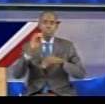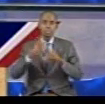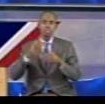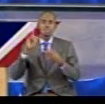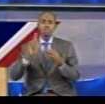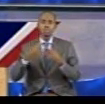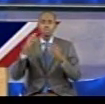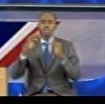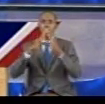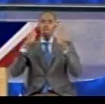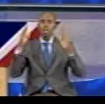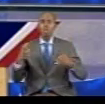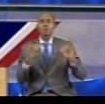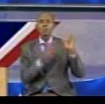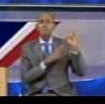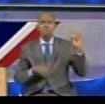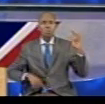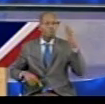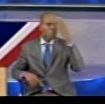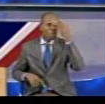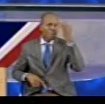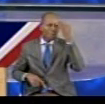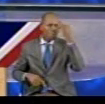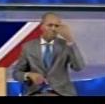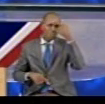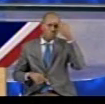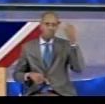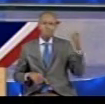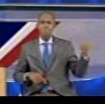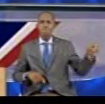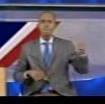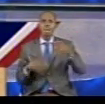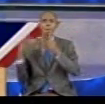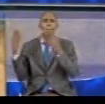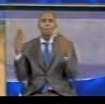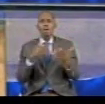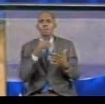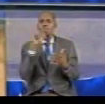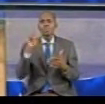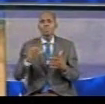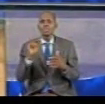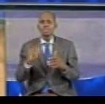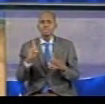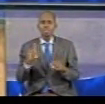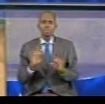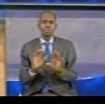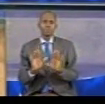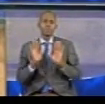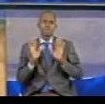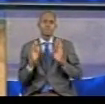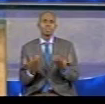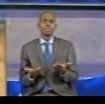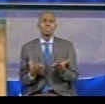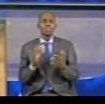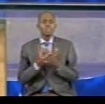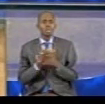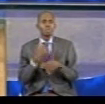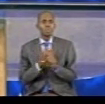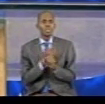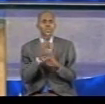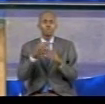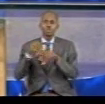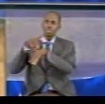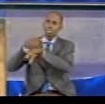Why? Because of the unnecessary fear that made them to call Balaam to come